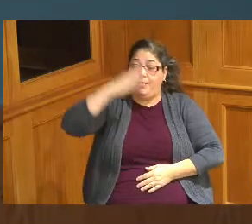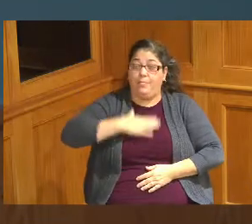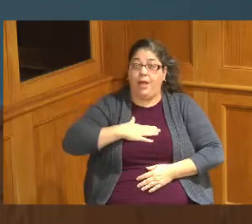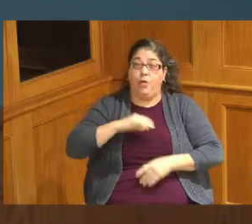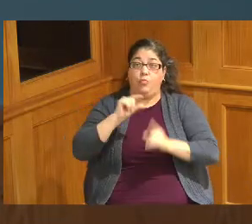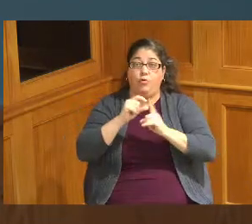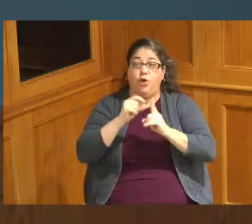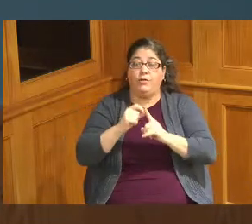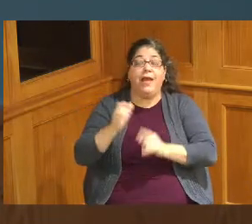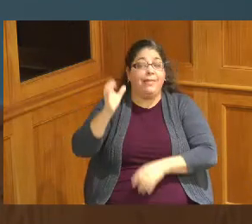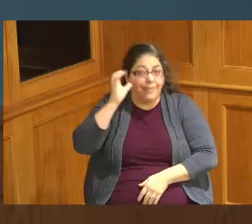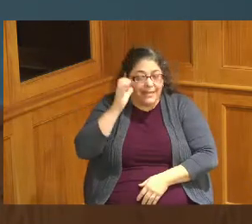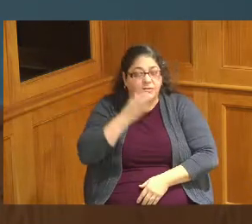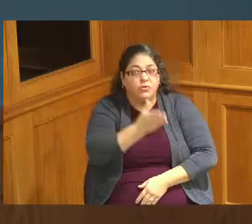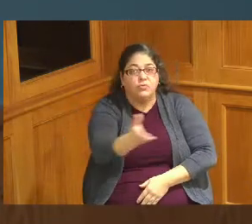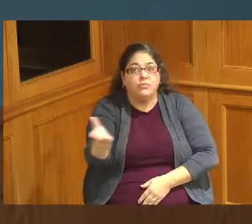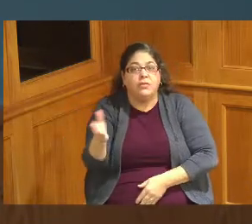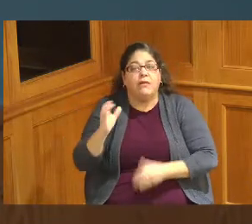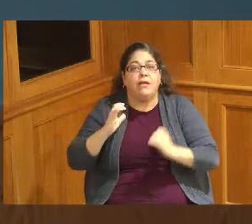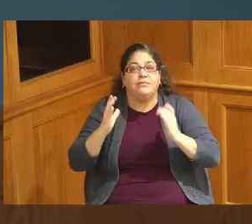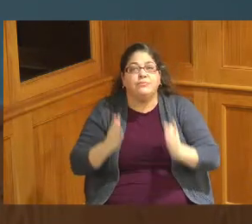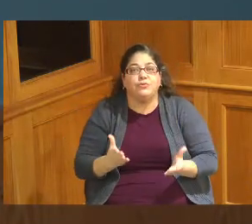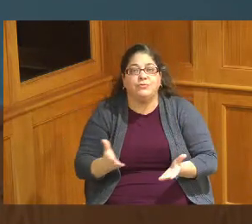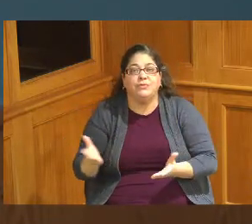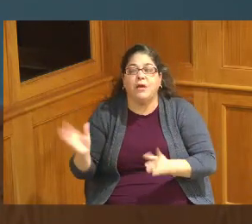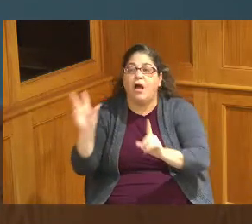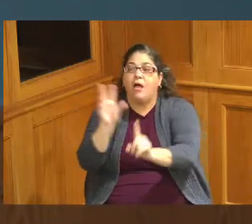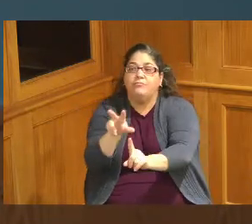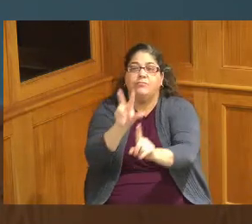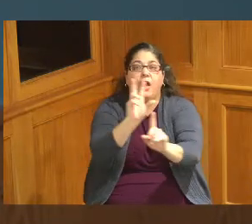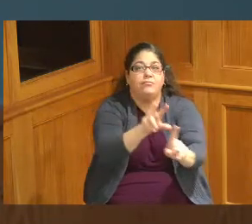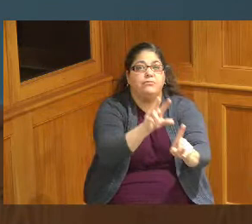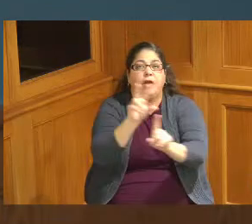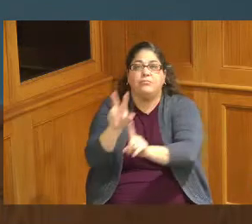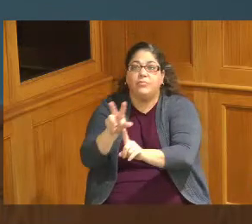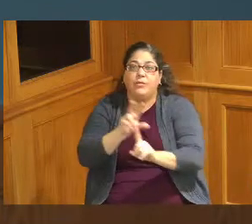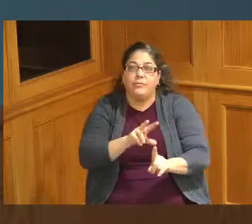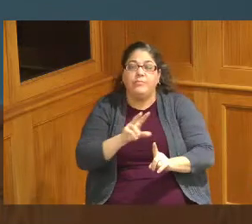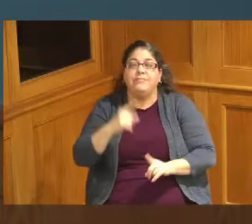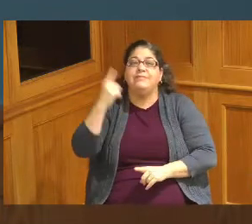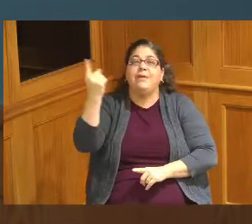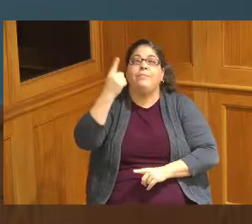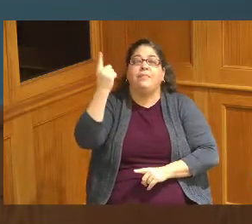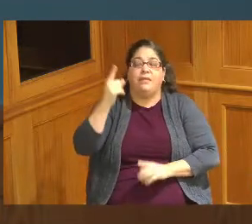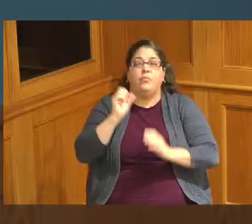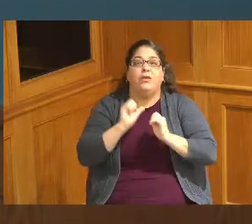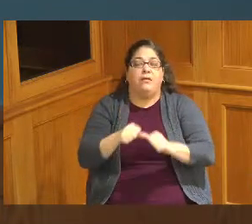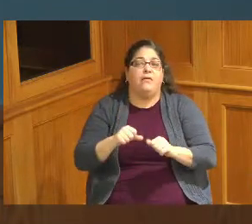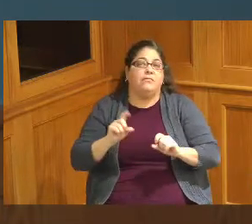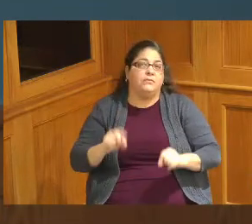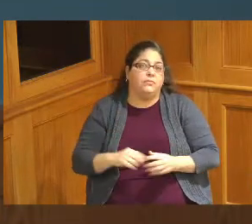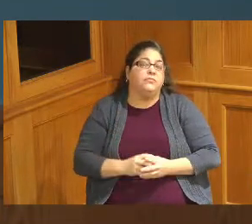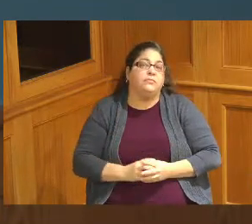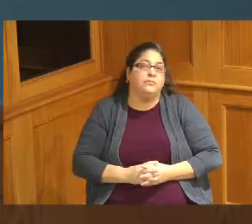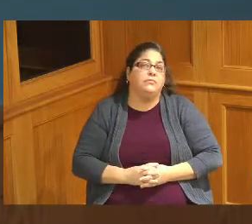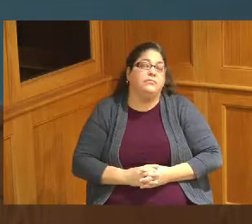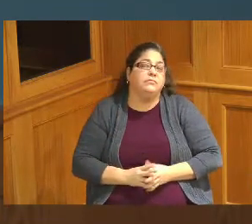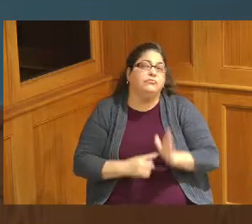to the customer base. So I think there needs to be some type of video that can be,